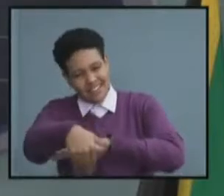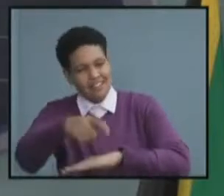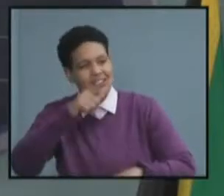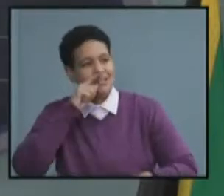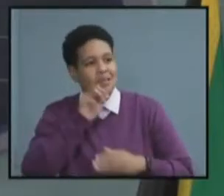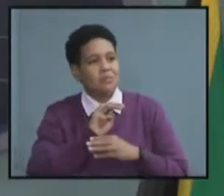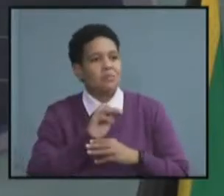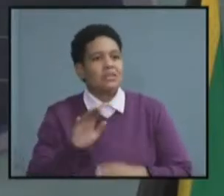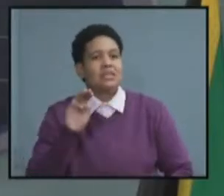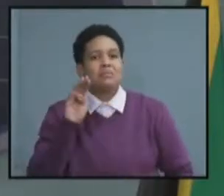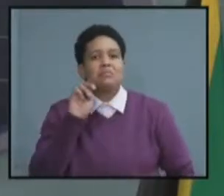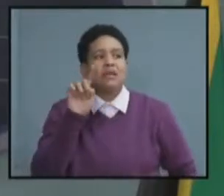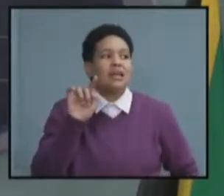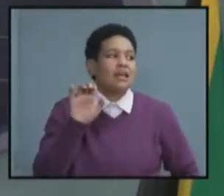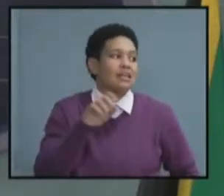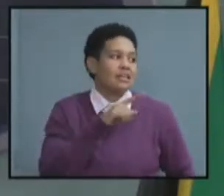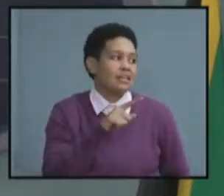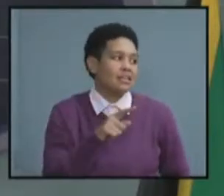Mackenzie,